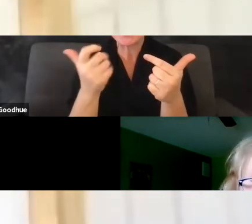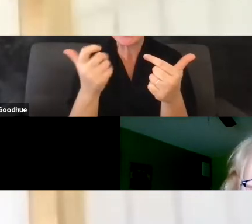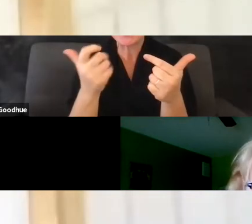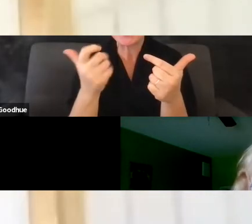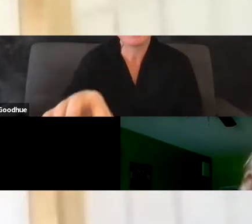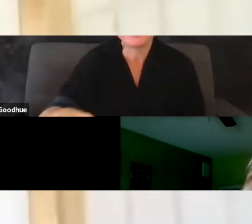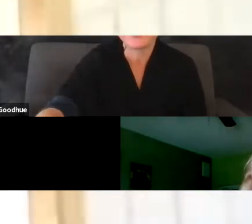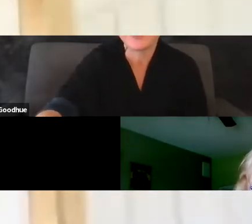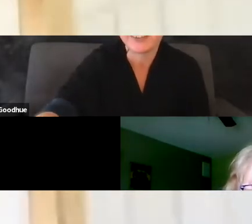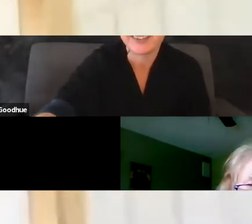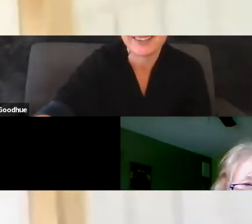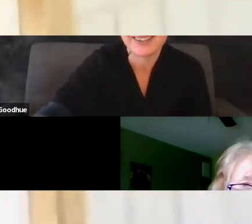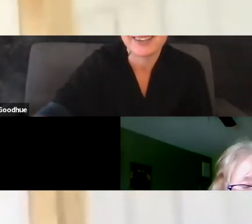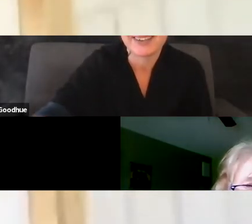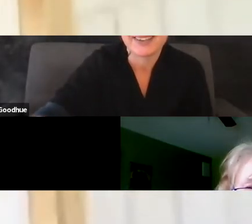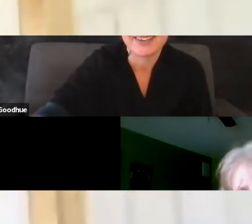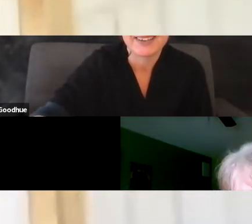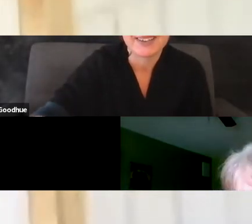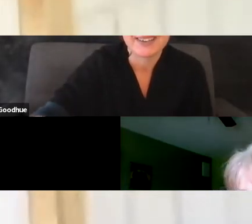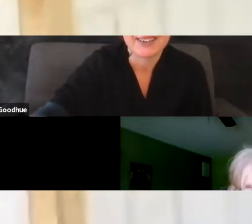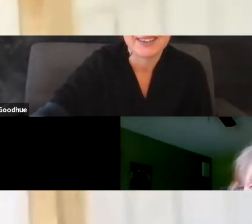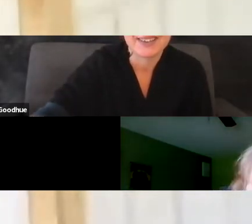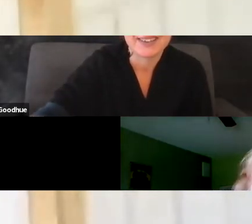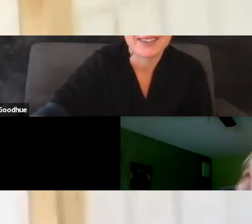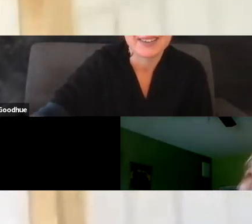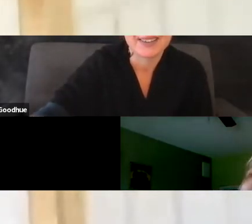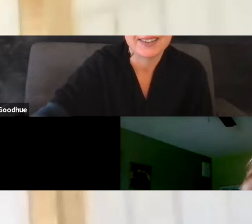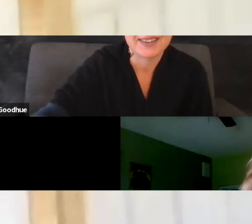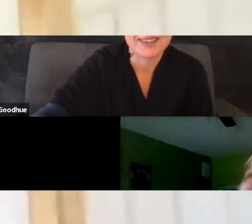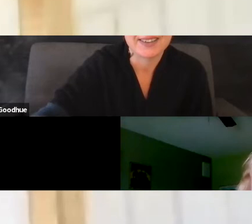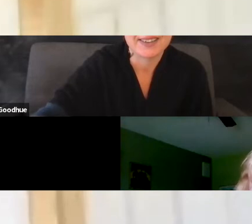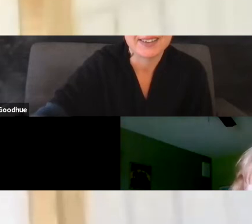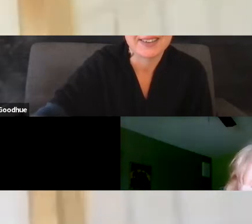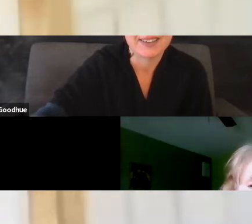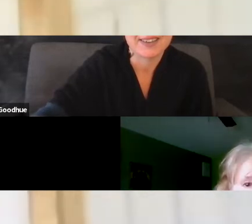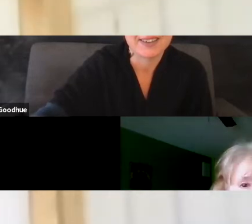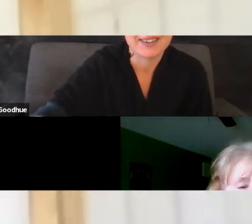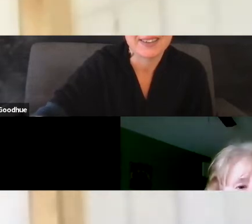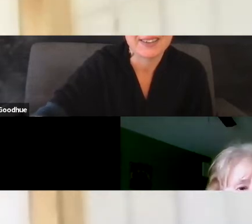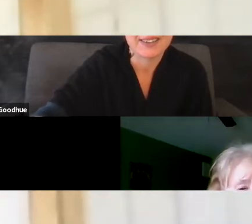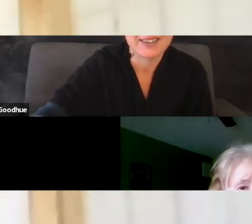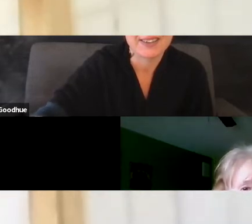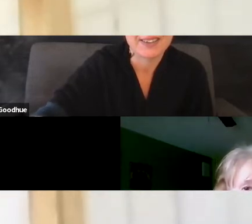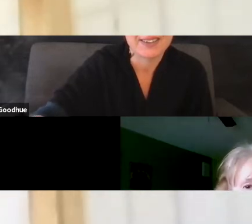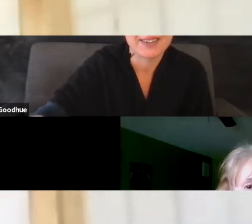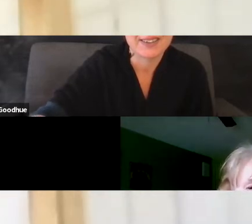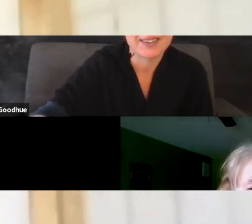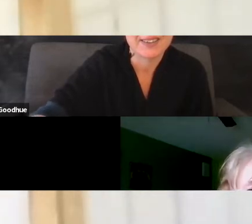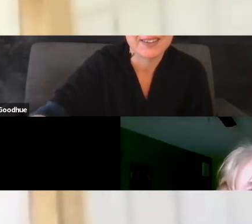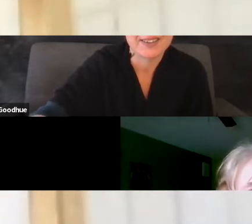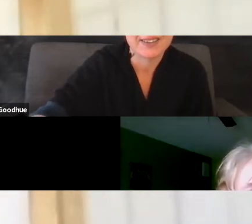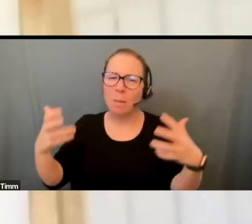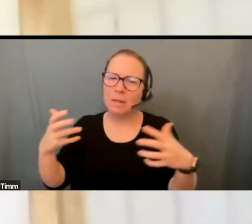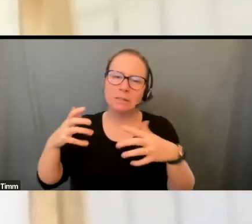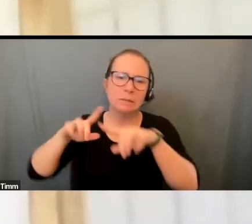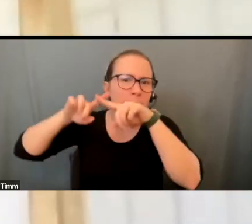I'm thinking of one of the comments from Belinda's presentation this morning about systems facing a lot of demand right now. And